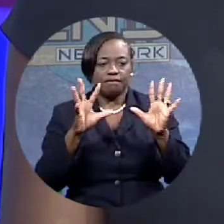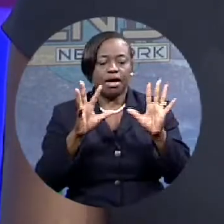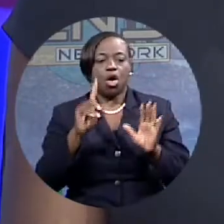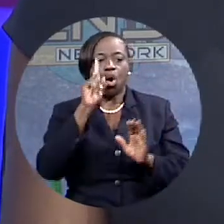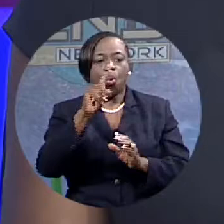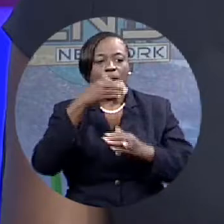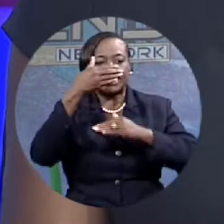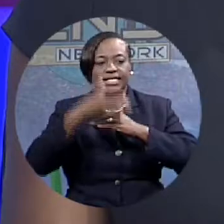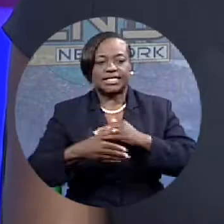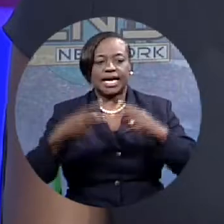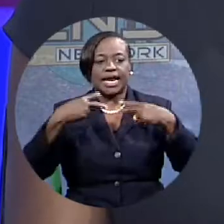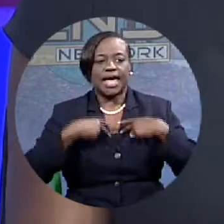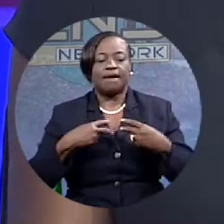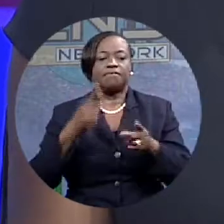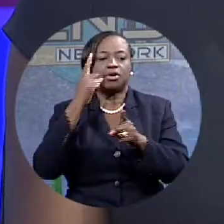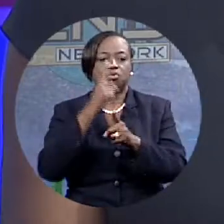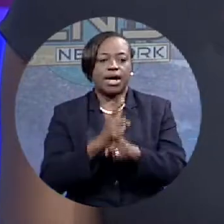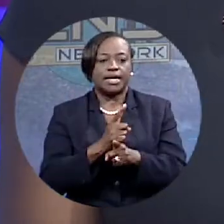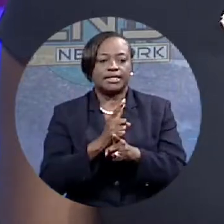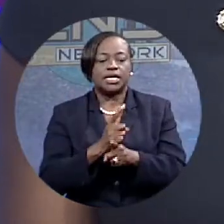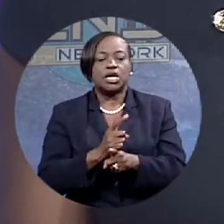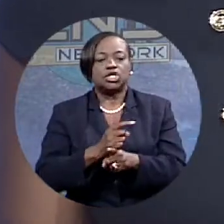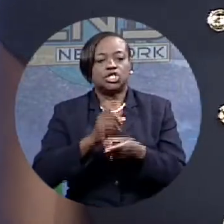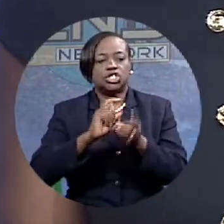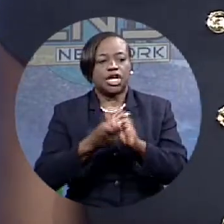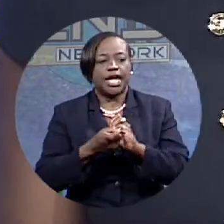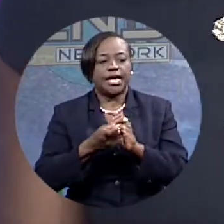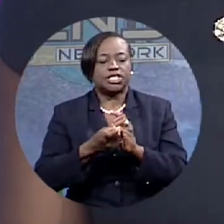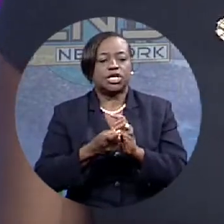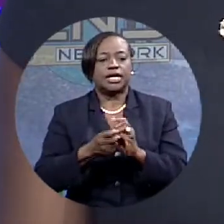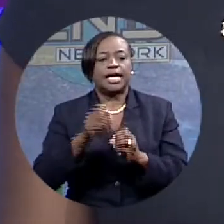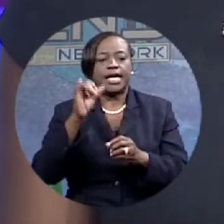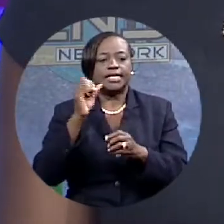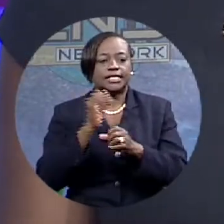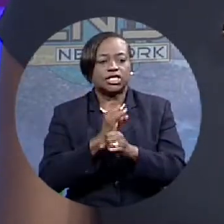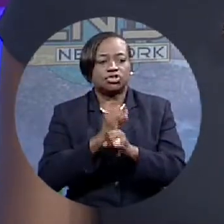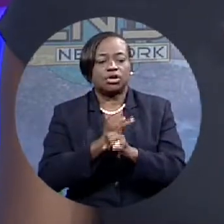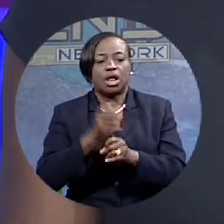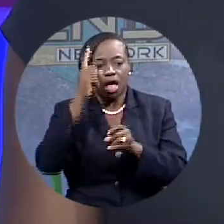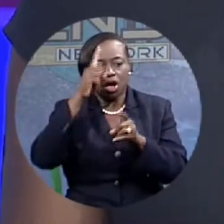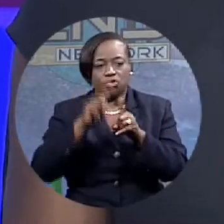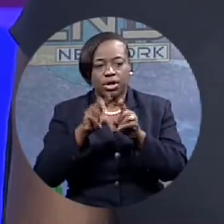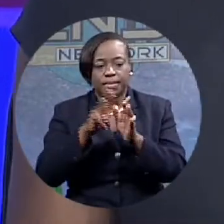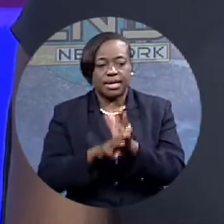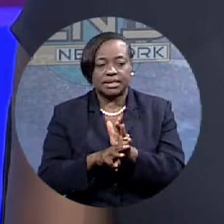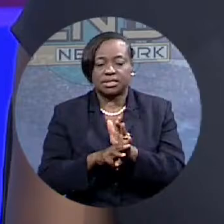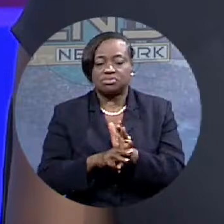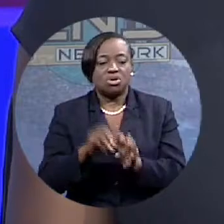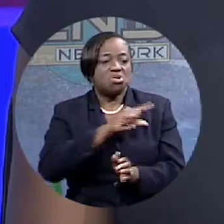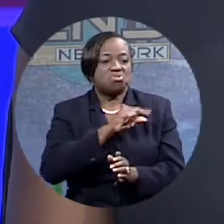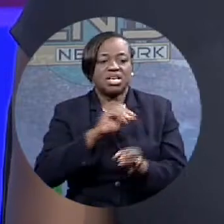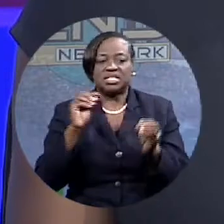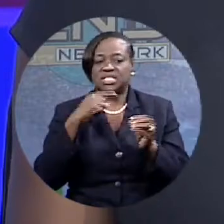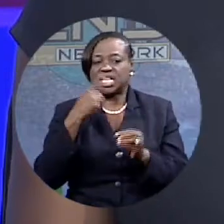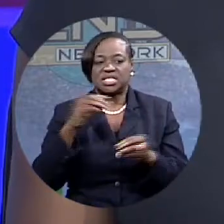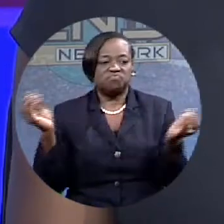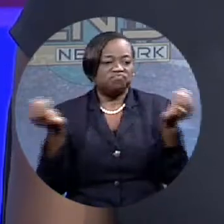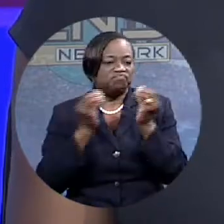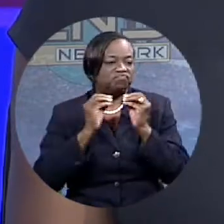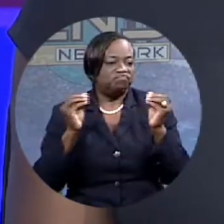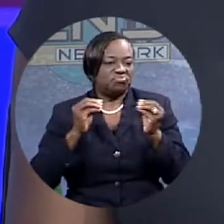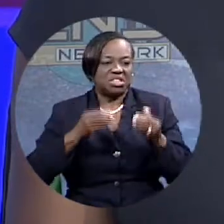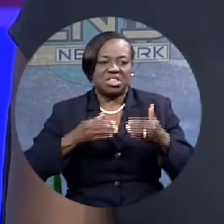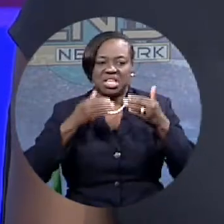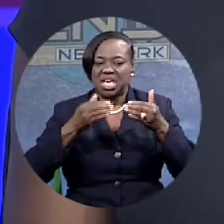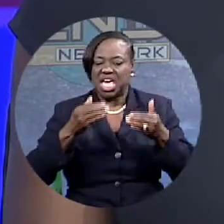and conditions of an industrial agreement. At the end of the meeting, Green says he didn't feel that any headway was made and that he was waiting to hear from